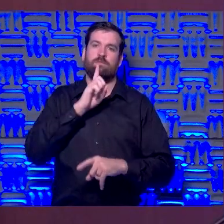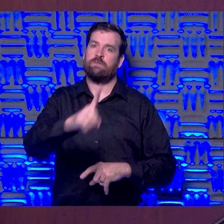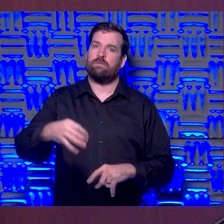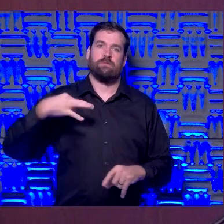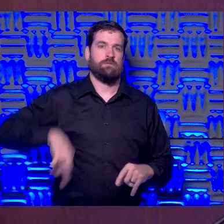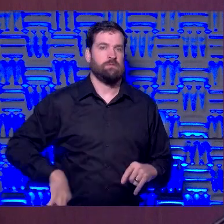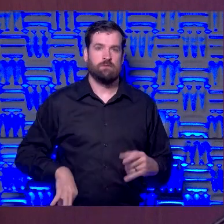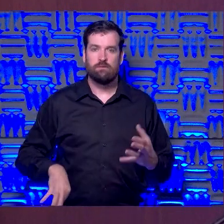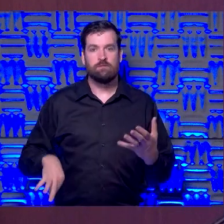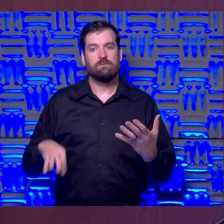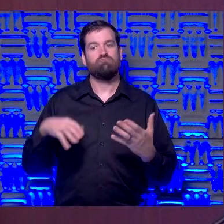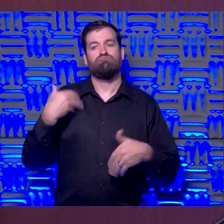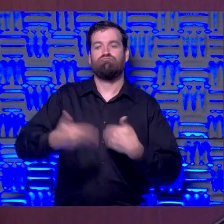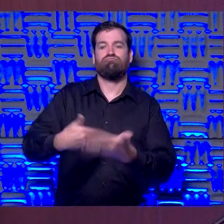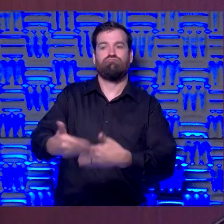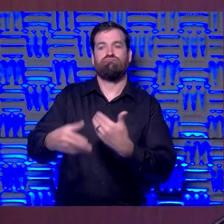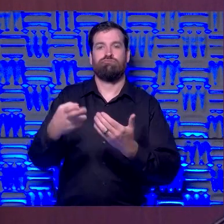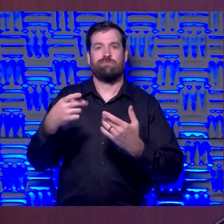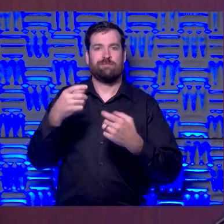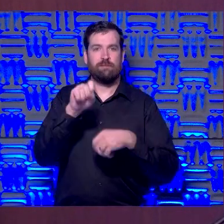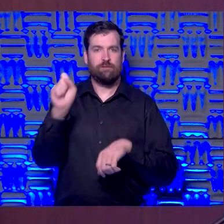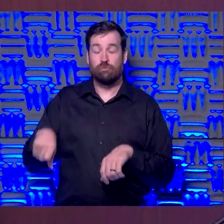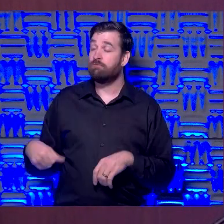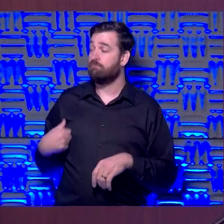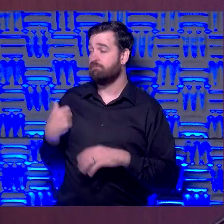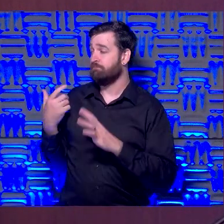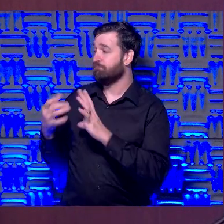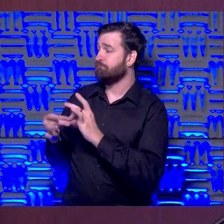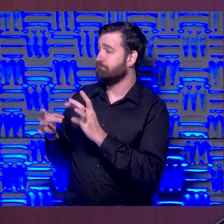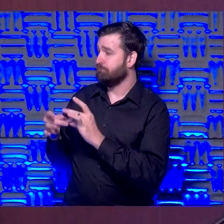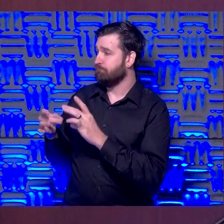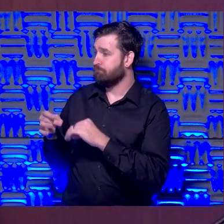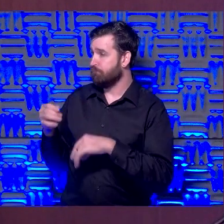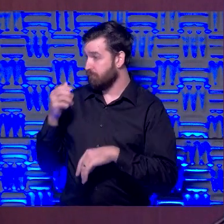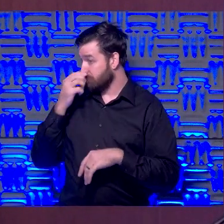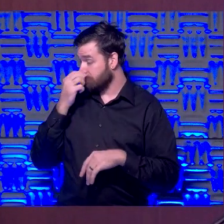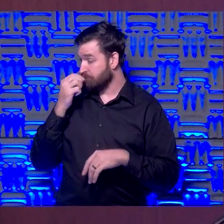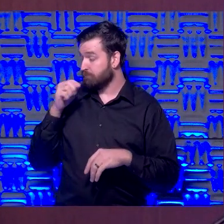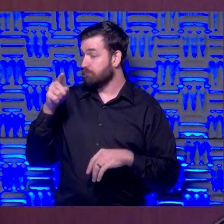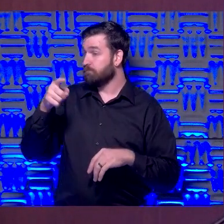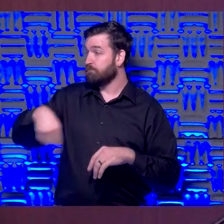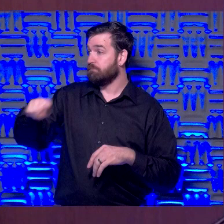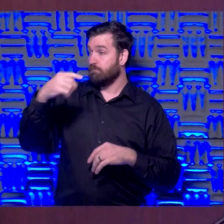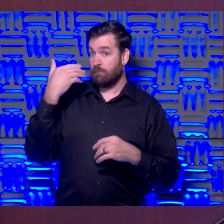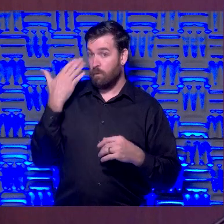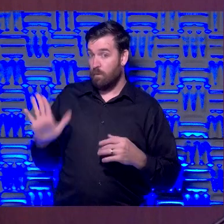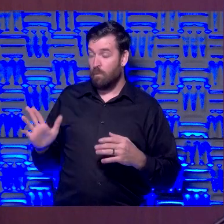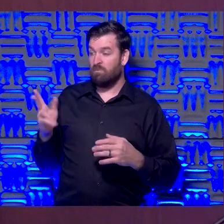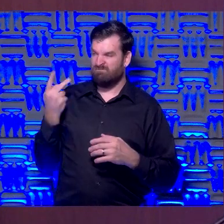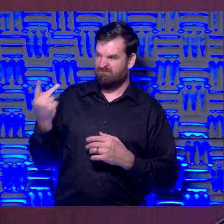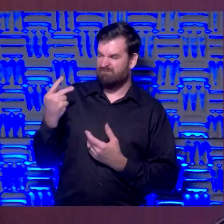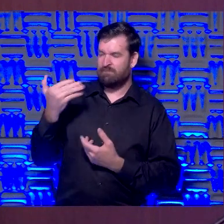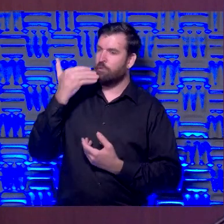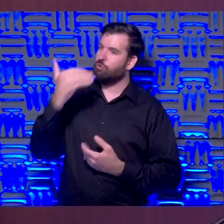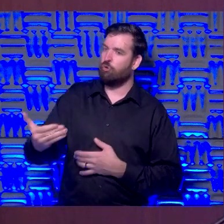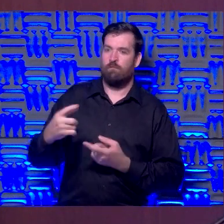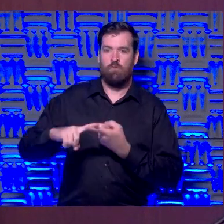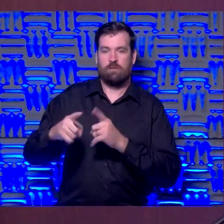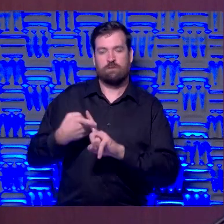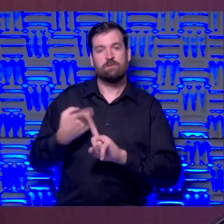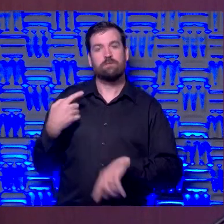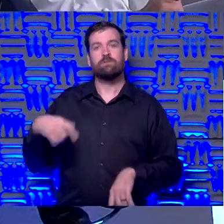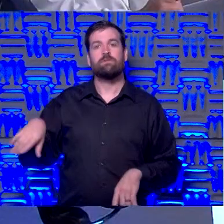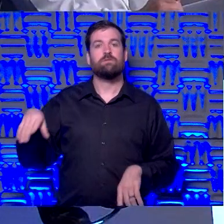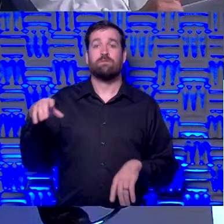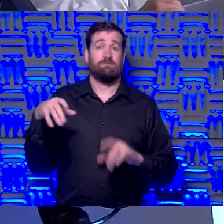us as we work our way through the semester. Well, I'm just going to say, and anybody who doesn't know, we're pretty darn good friends. So I think,